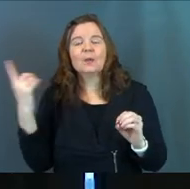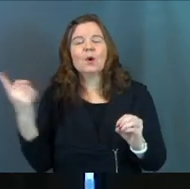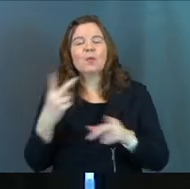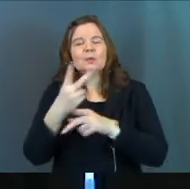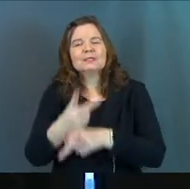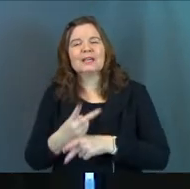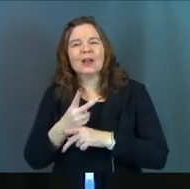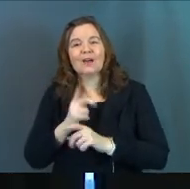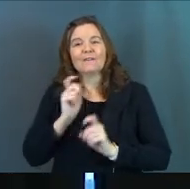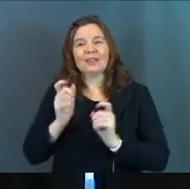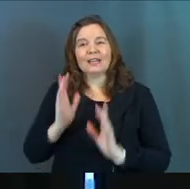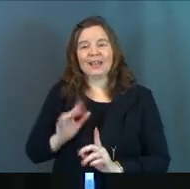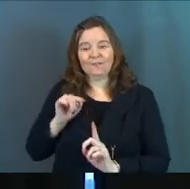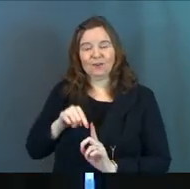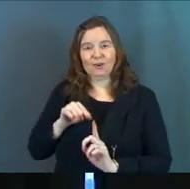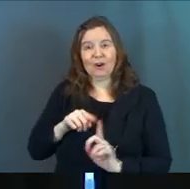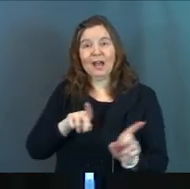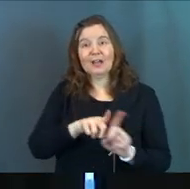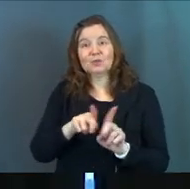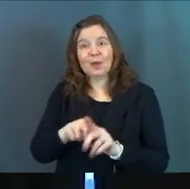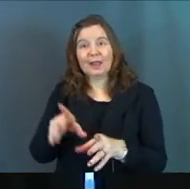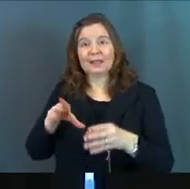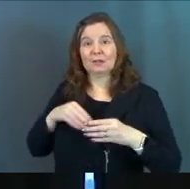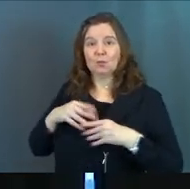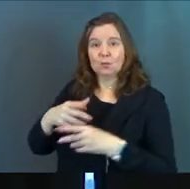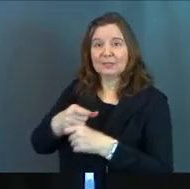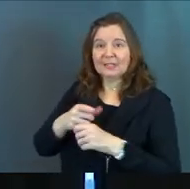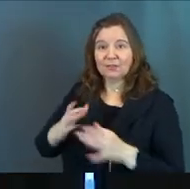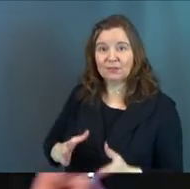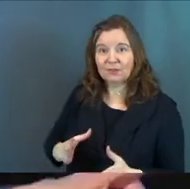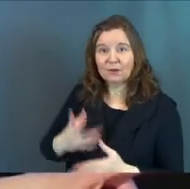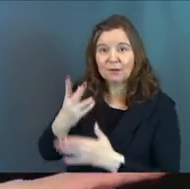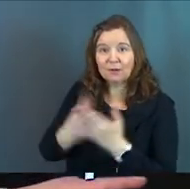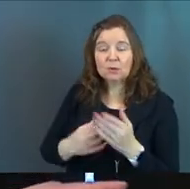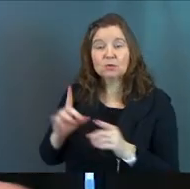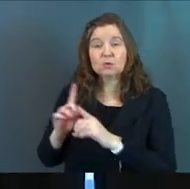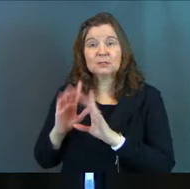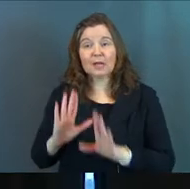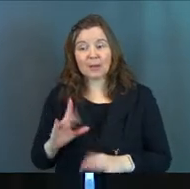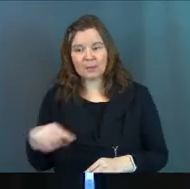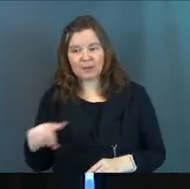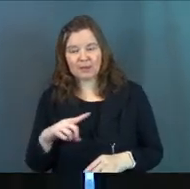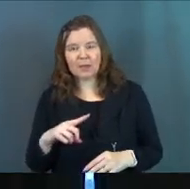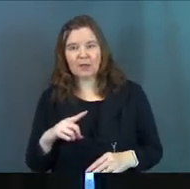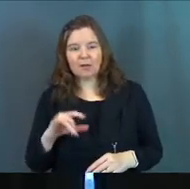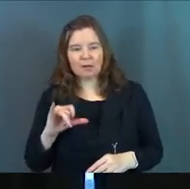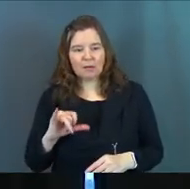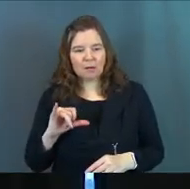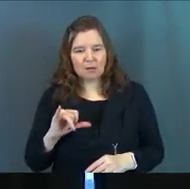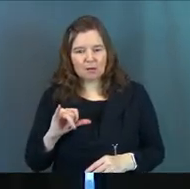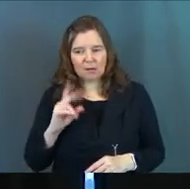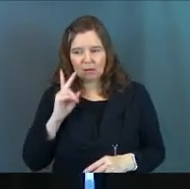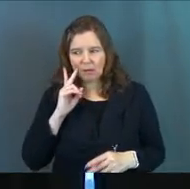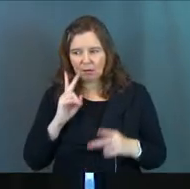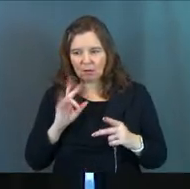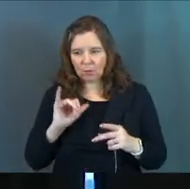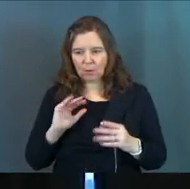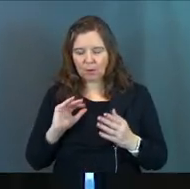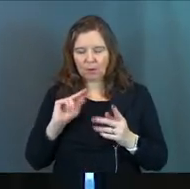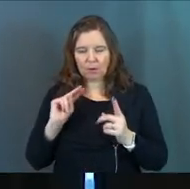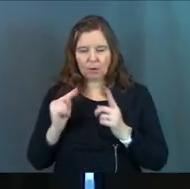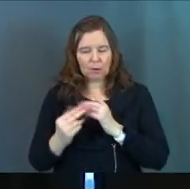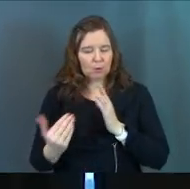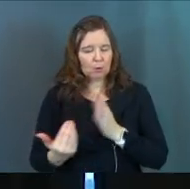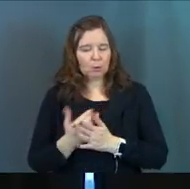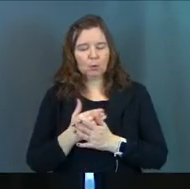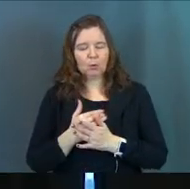going to take care of the giver as well as the recipient. And so the disciples, they walk through that entire thing with a new